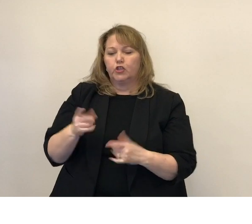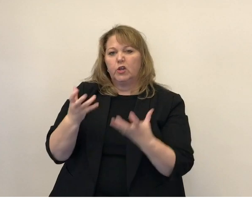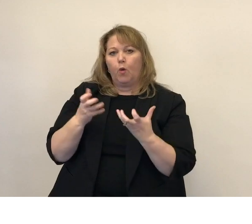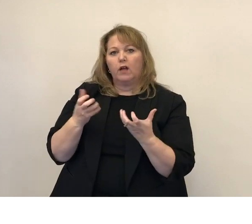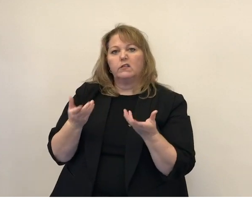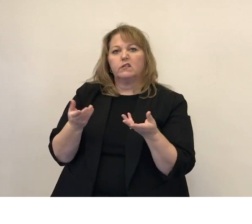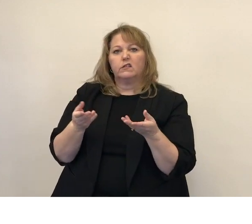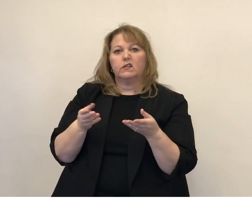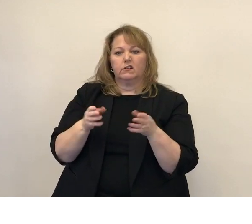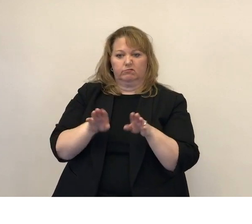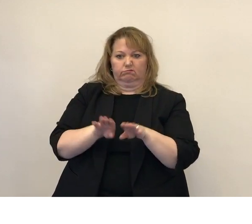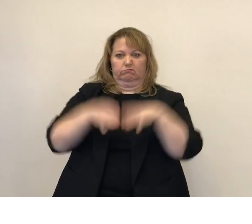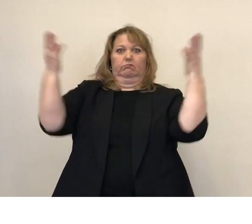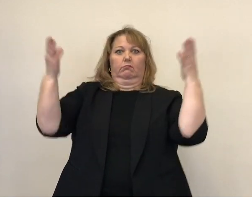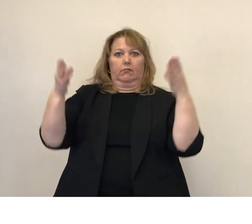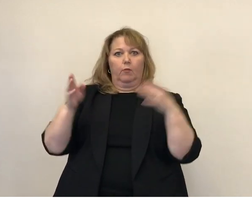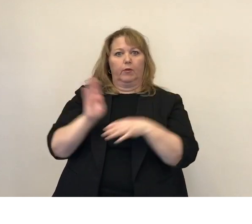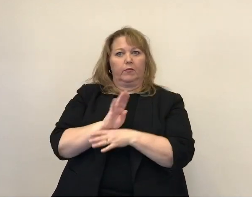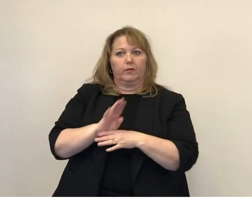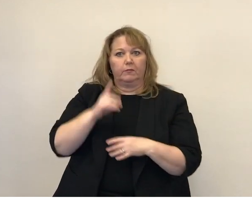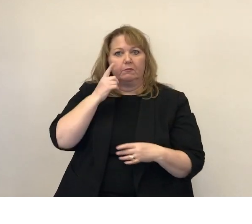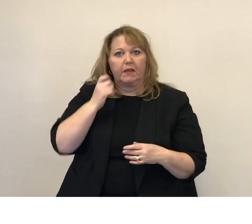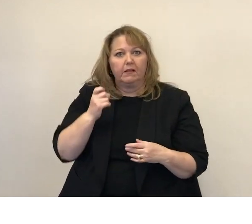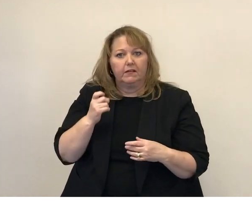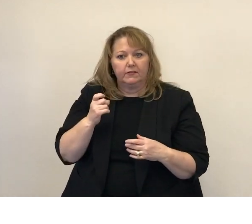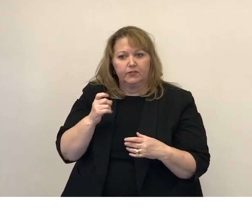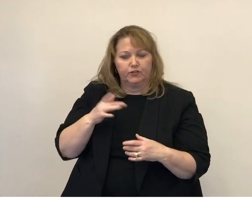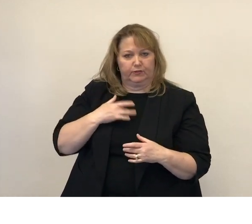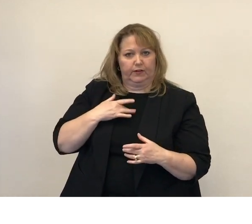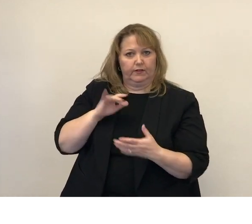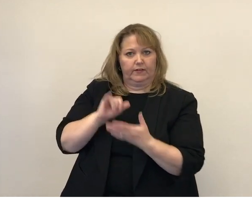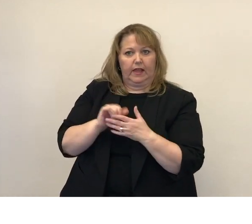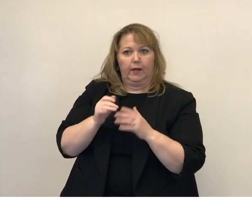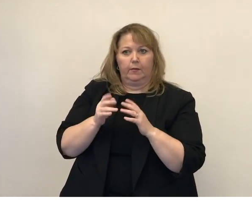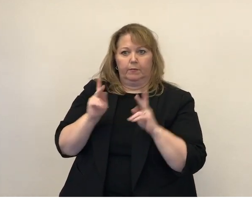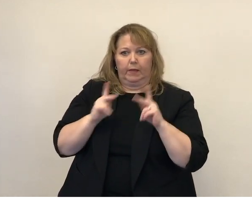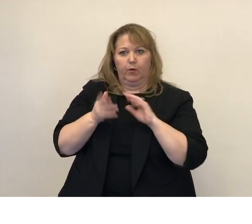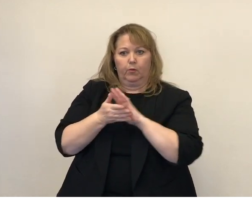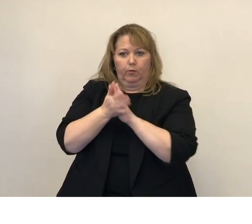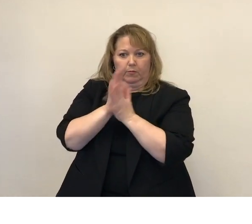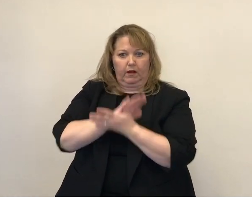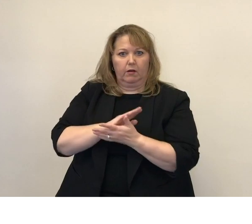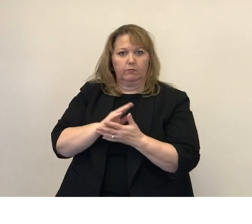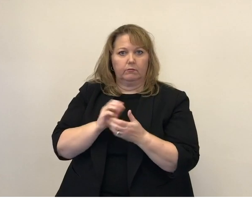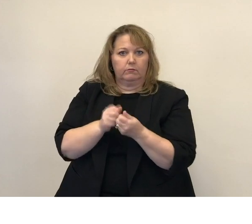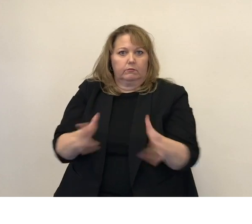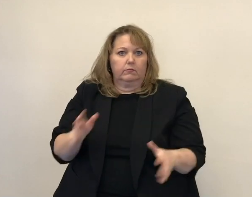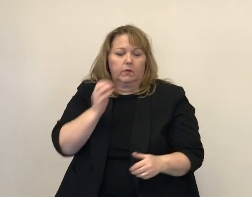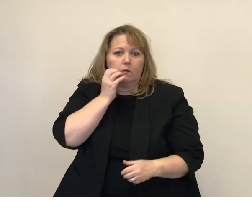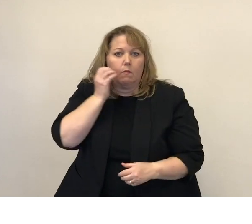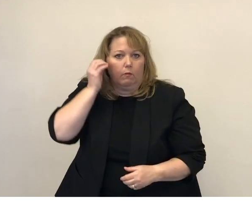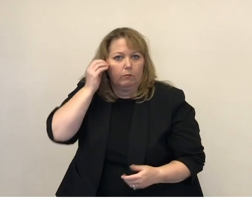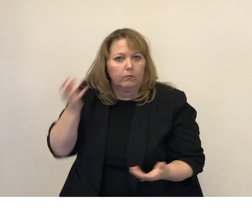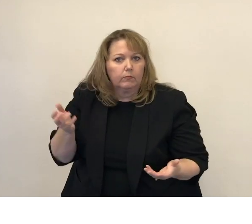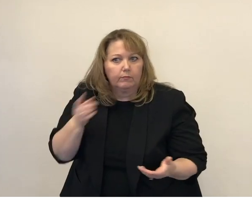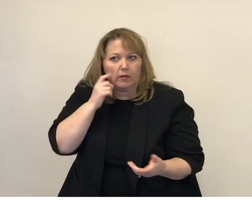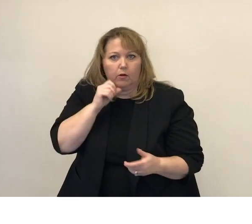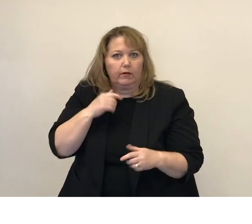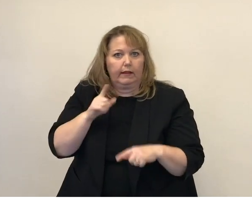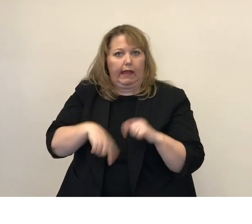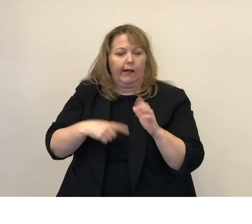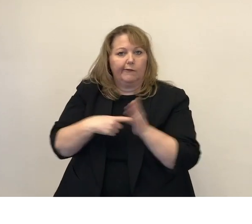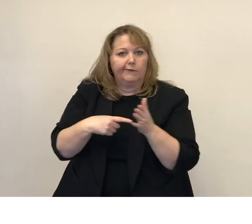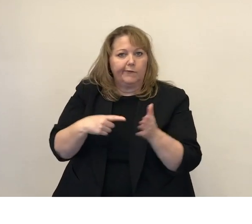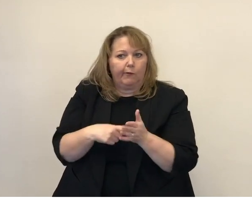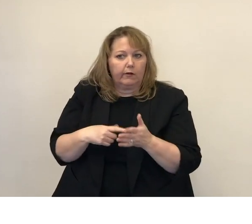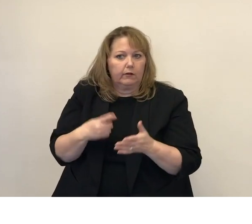people right now have no way to put food on a table and people will be hungry and homeless. What's your solution and what's your words to the